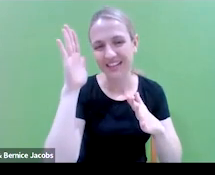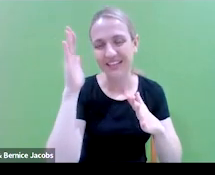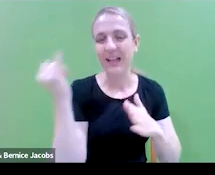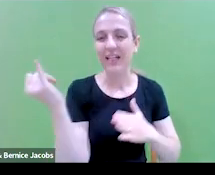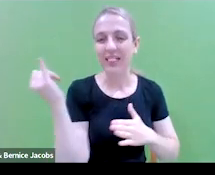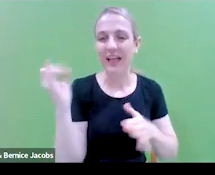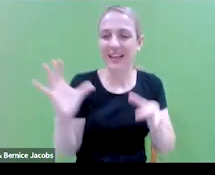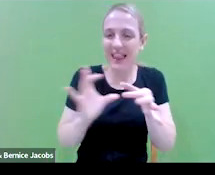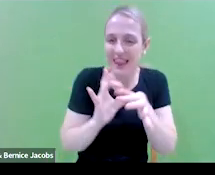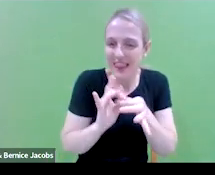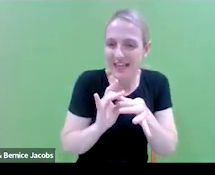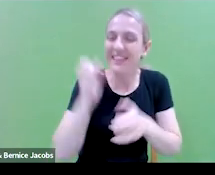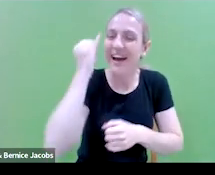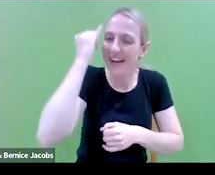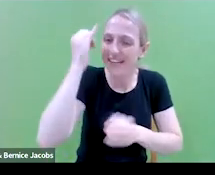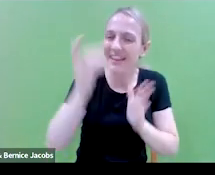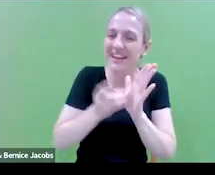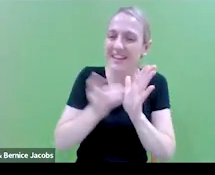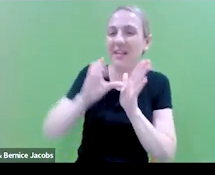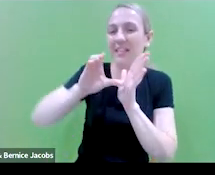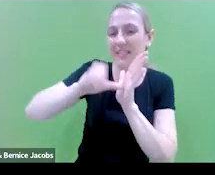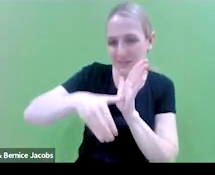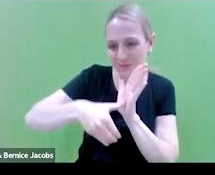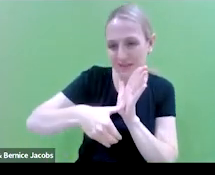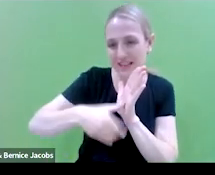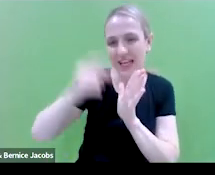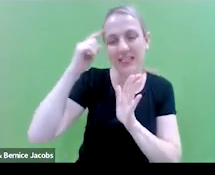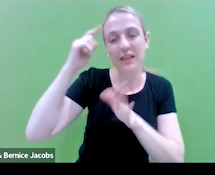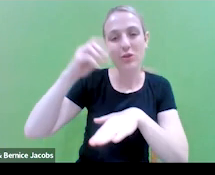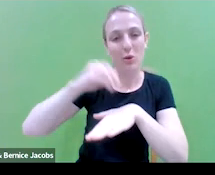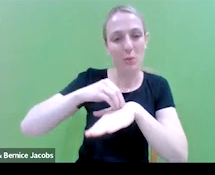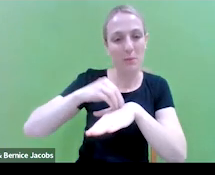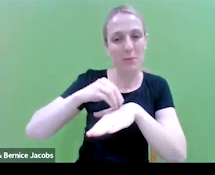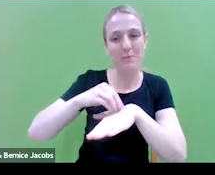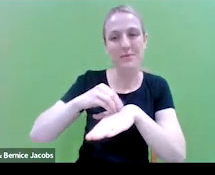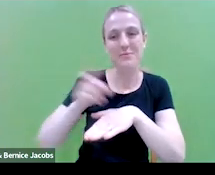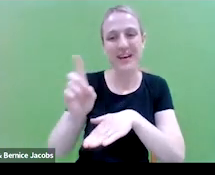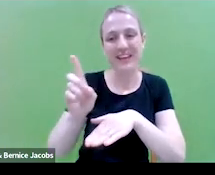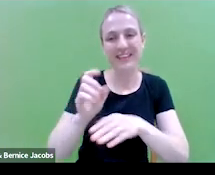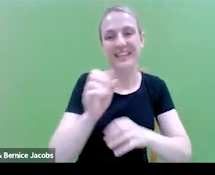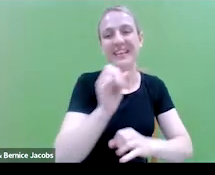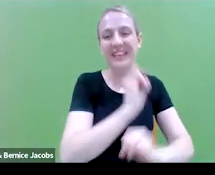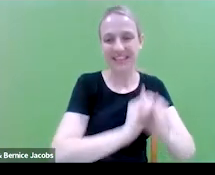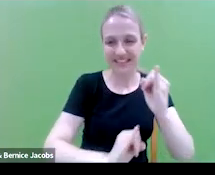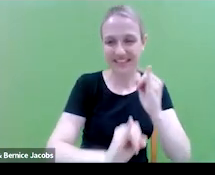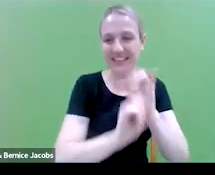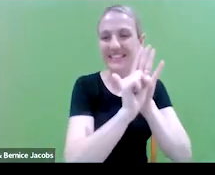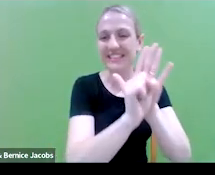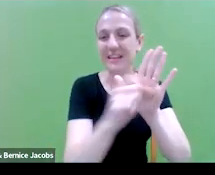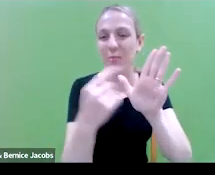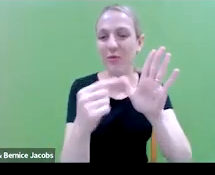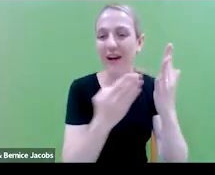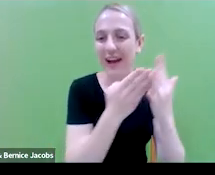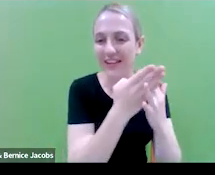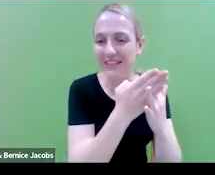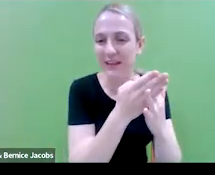of what disability actually is. And I think part of that problem is our international symbol of access, which is a picture of a